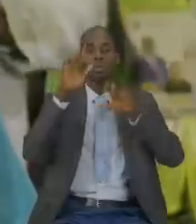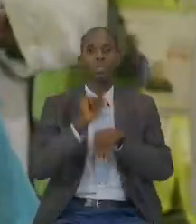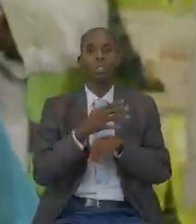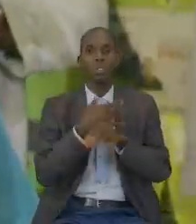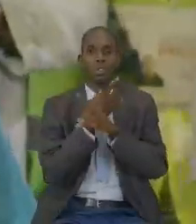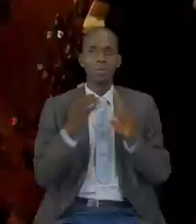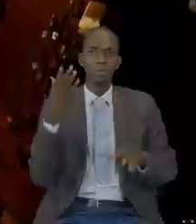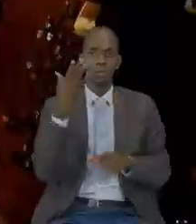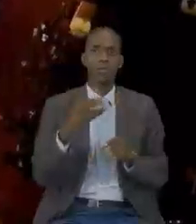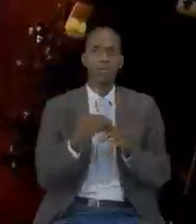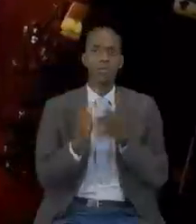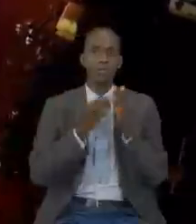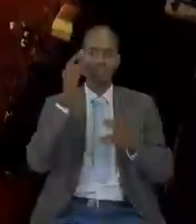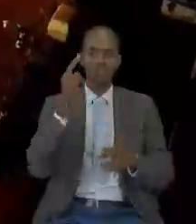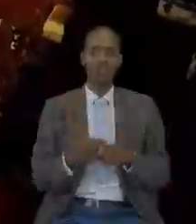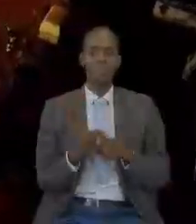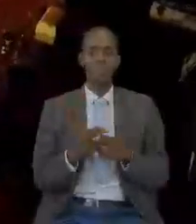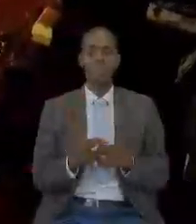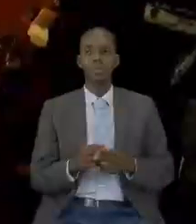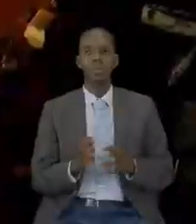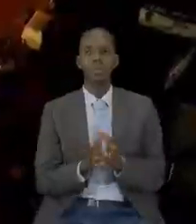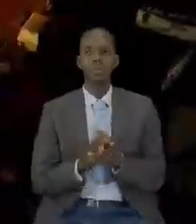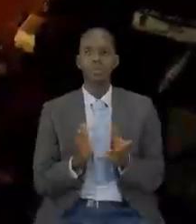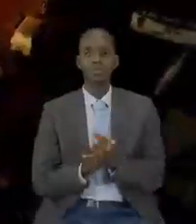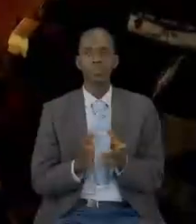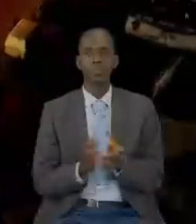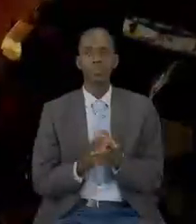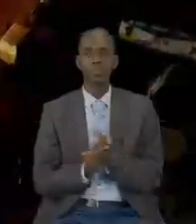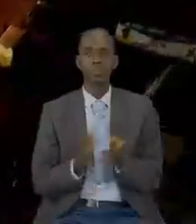deliverance there. Put your hands together. Put your hands together.